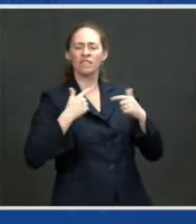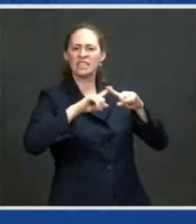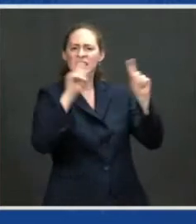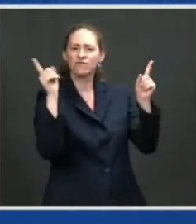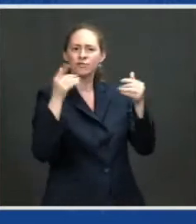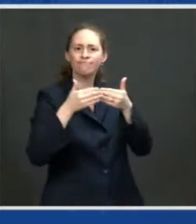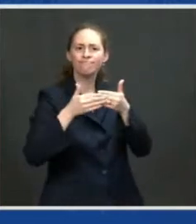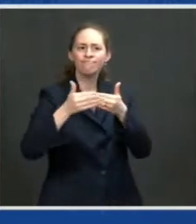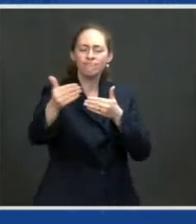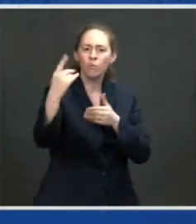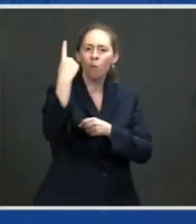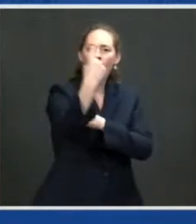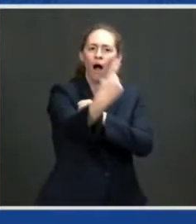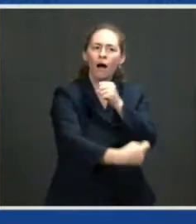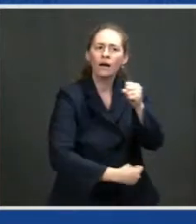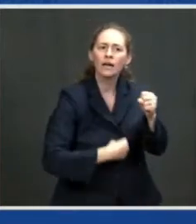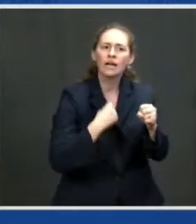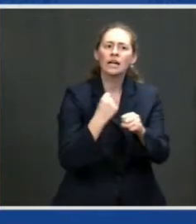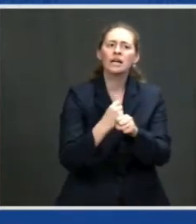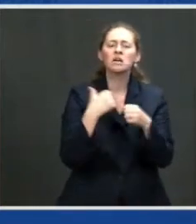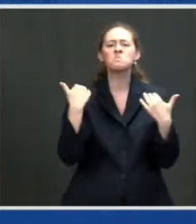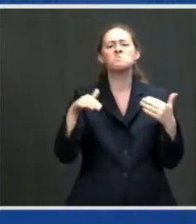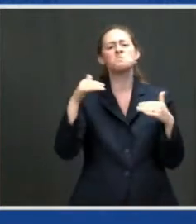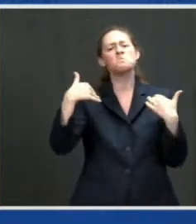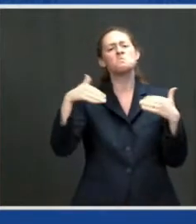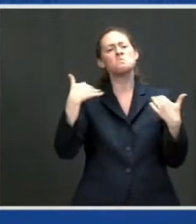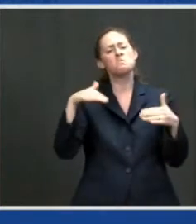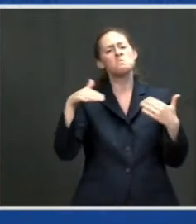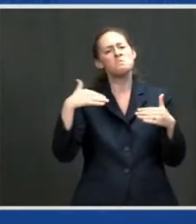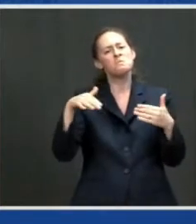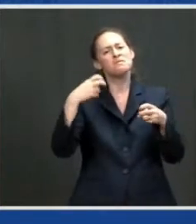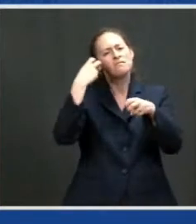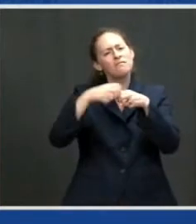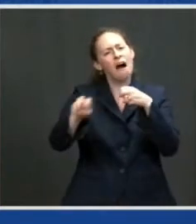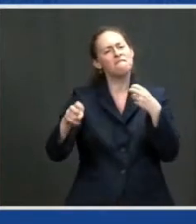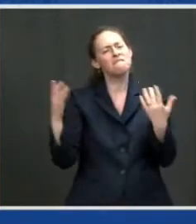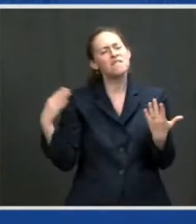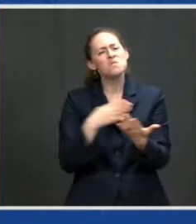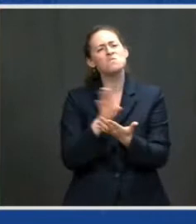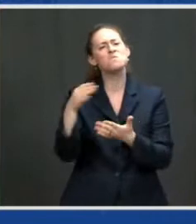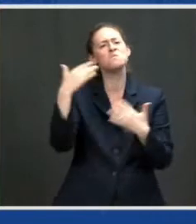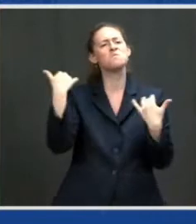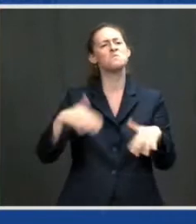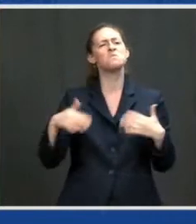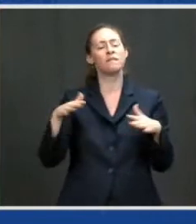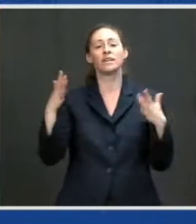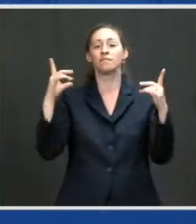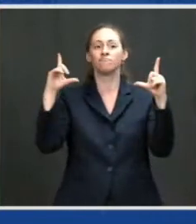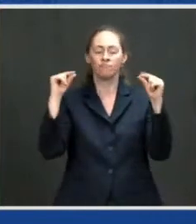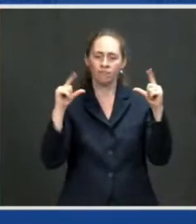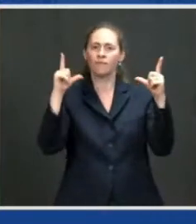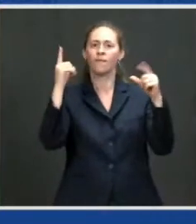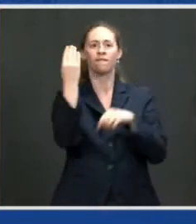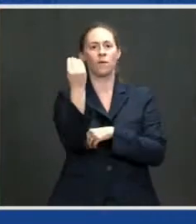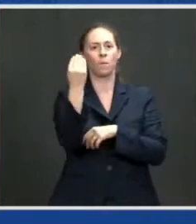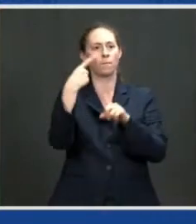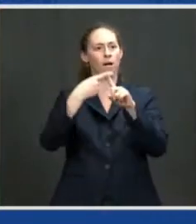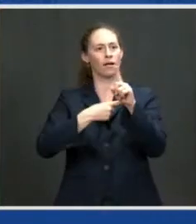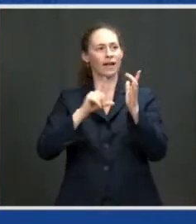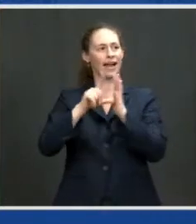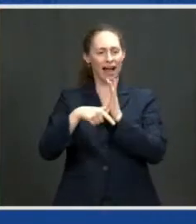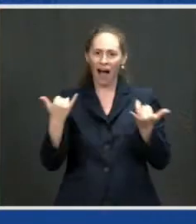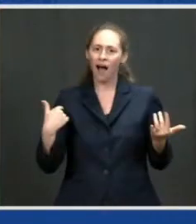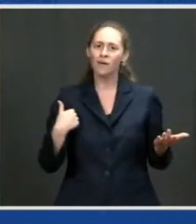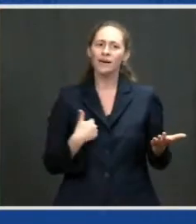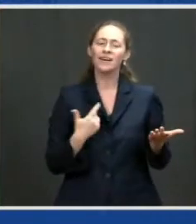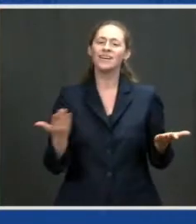descend upon all of us. 14 months later, we finally made it to campus. And from a year of darkness, we're